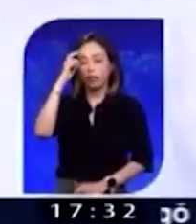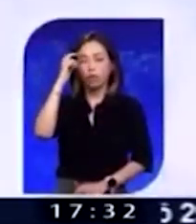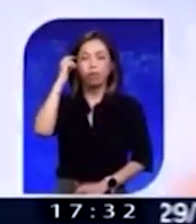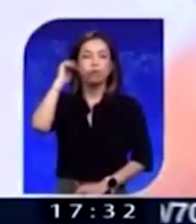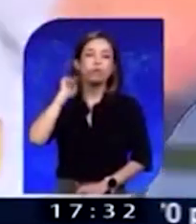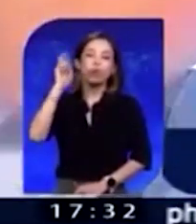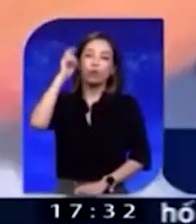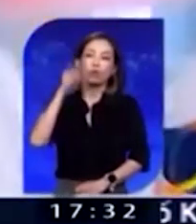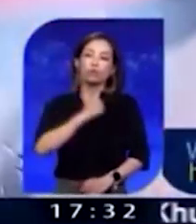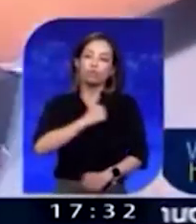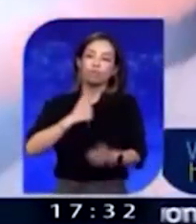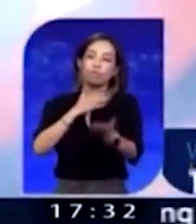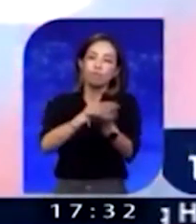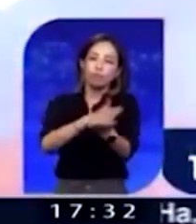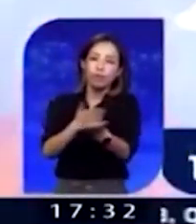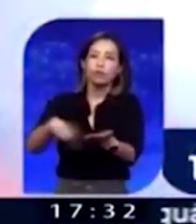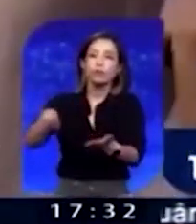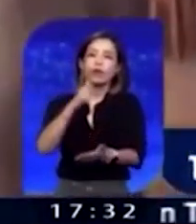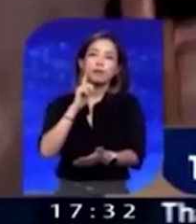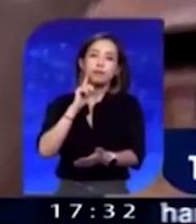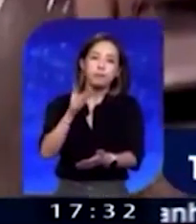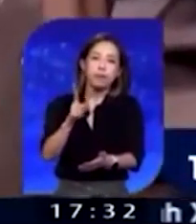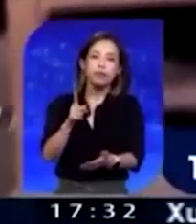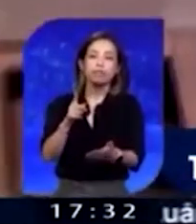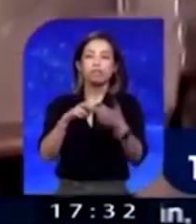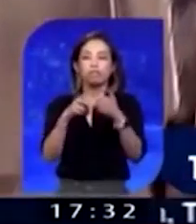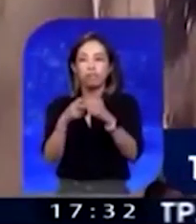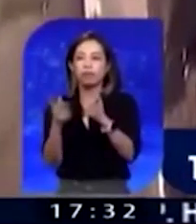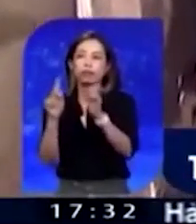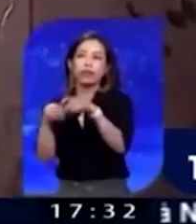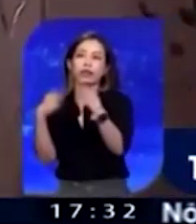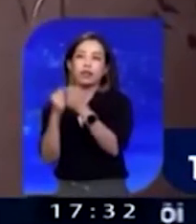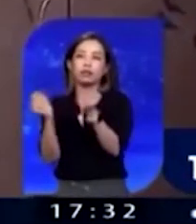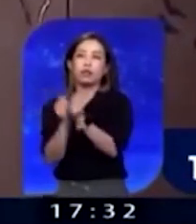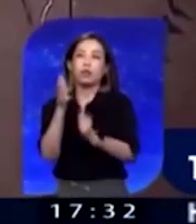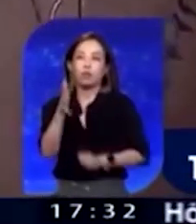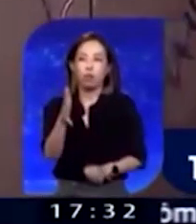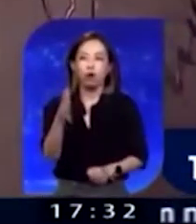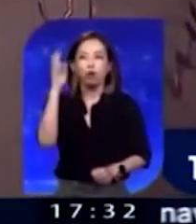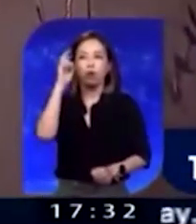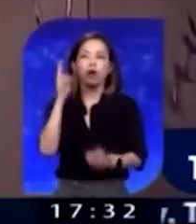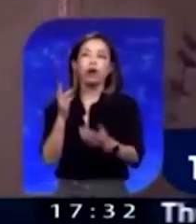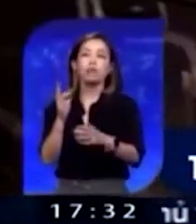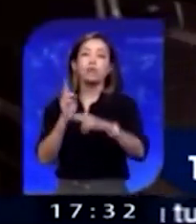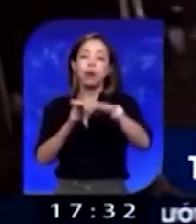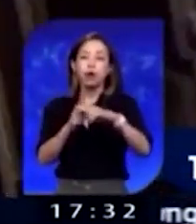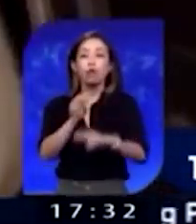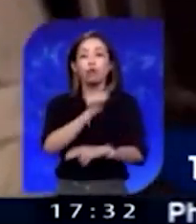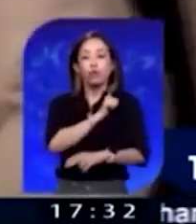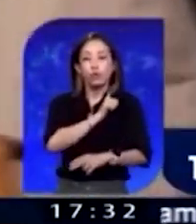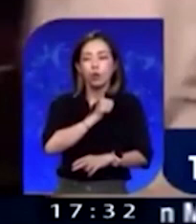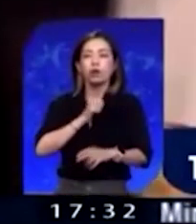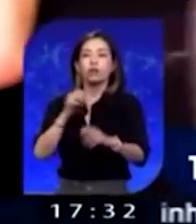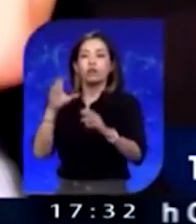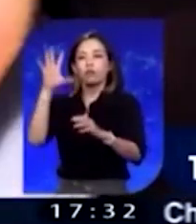buồn sâu sắc tới. Vietnam's Prime Minister Phan Minh Chinh visited the apartment block in which a fire killed 56 people, among them children,